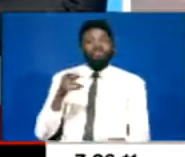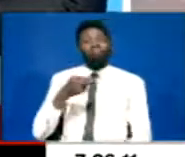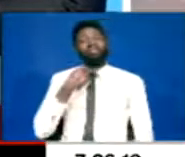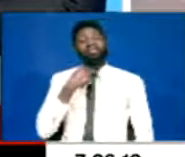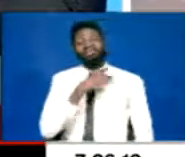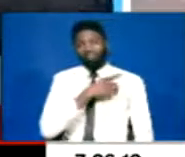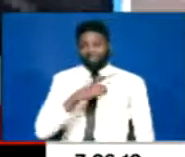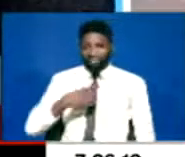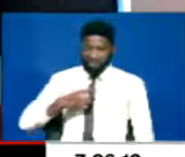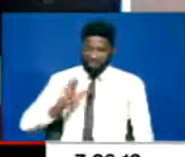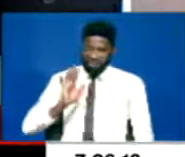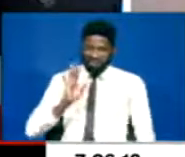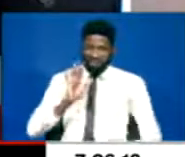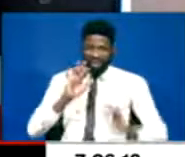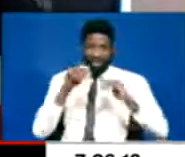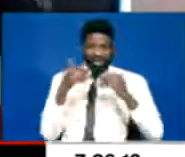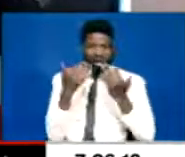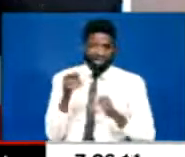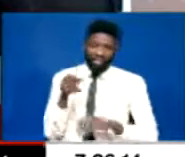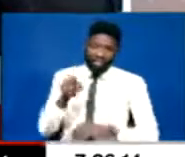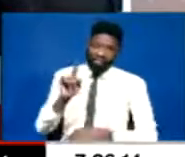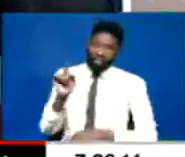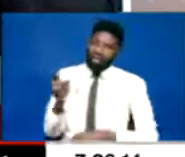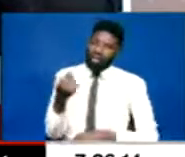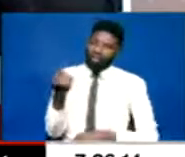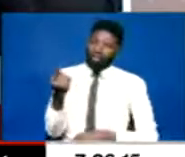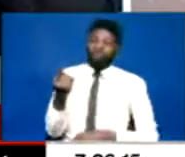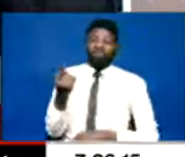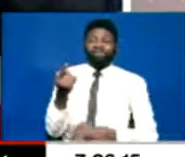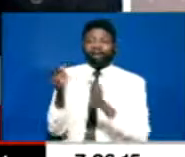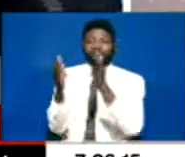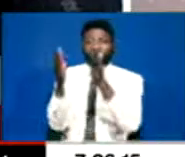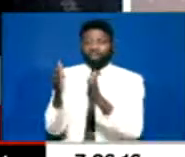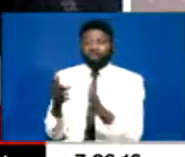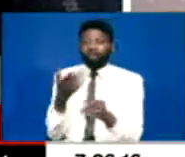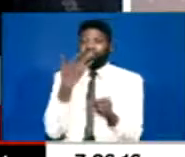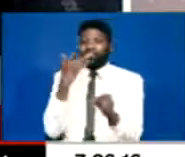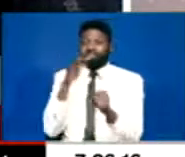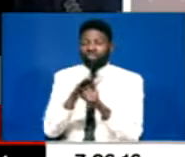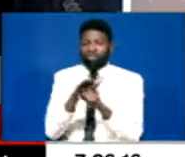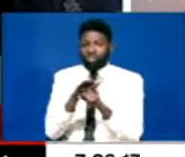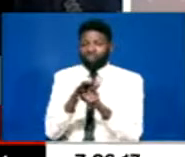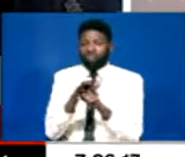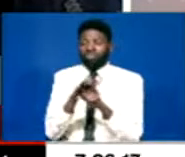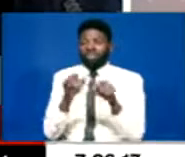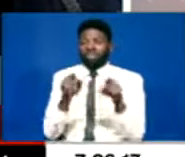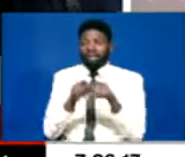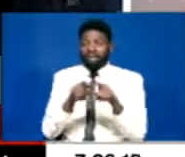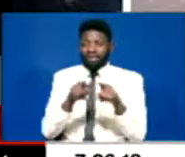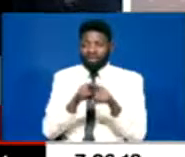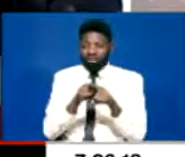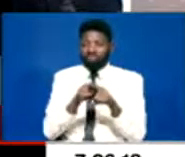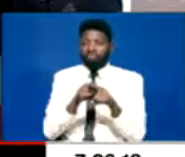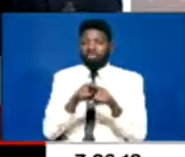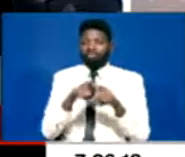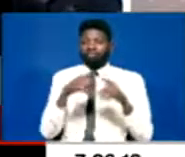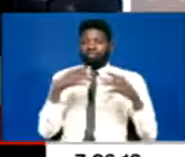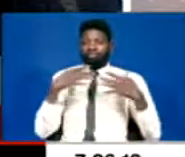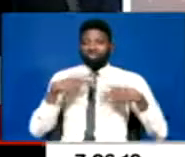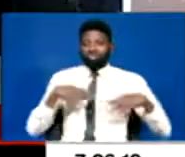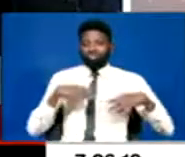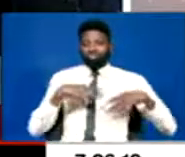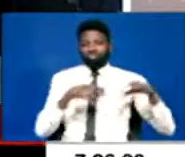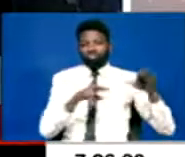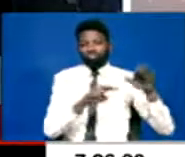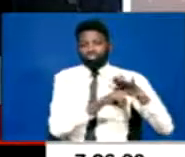bit, at least he's the only person who has promised to have the spouses of the two main presidential contenders as ministers in his